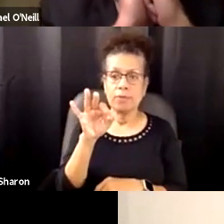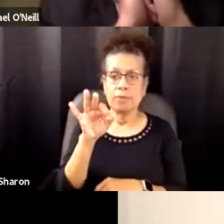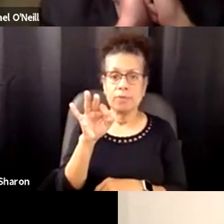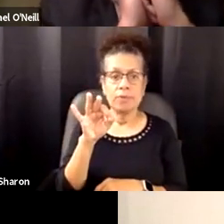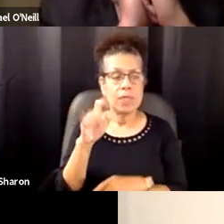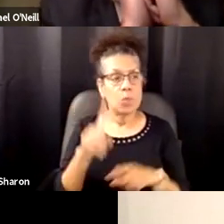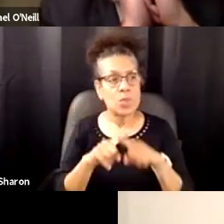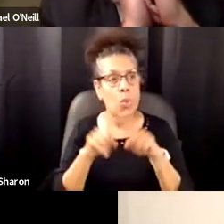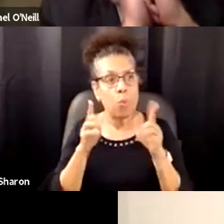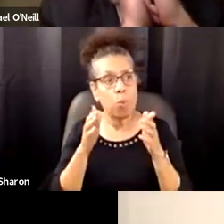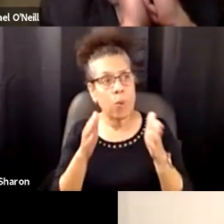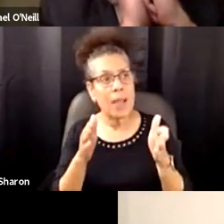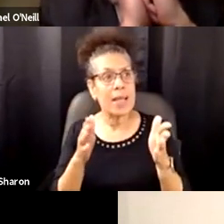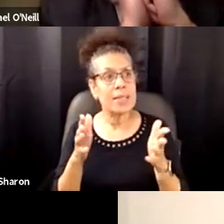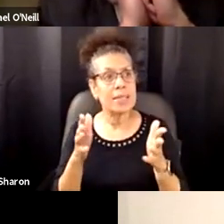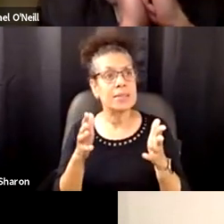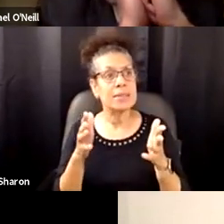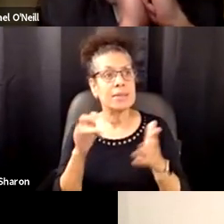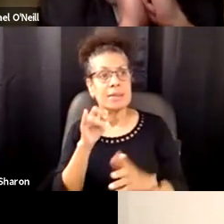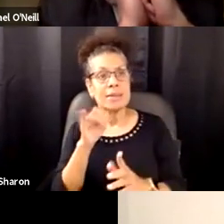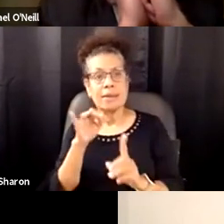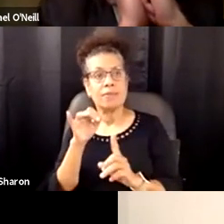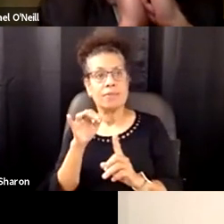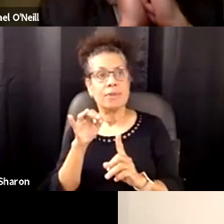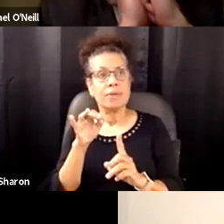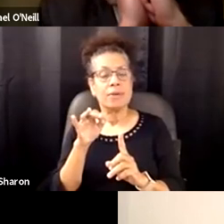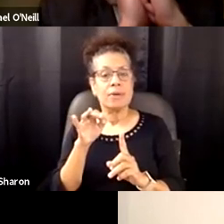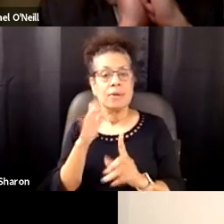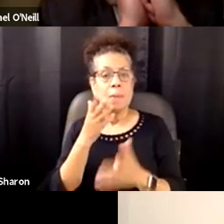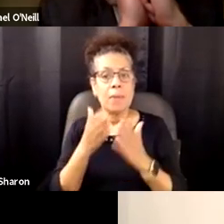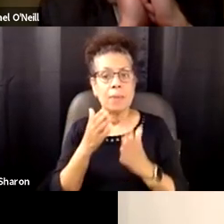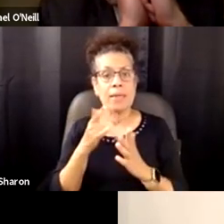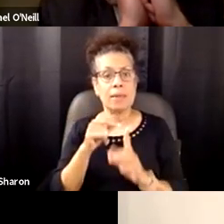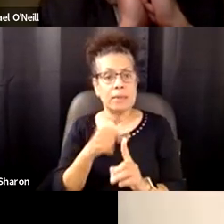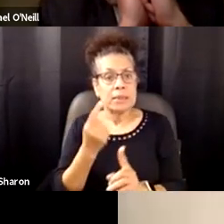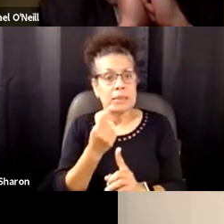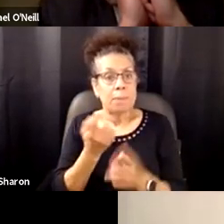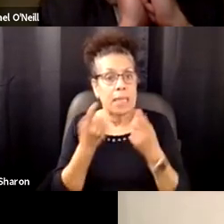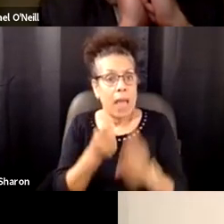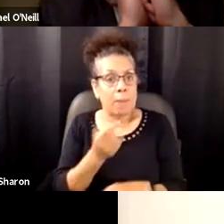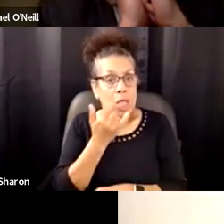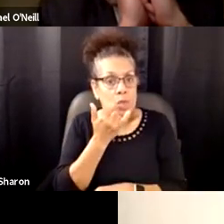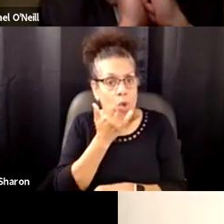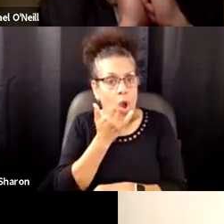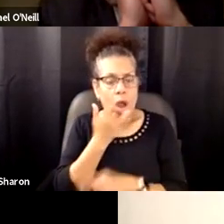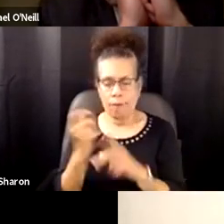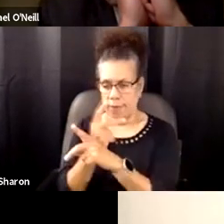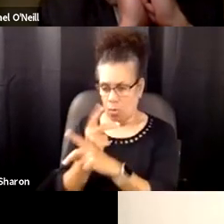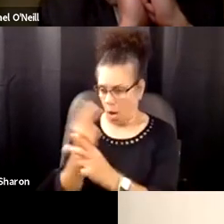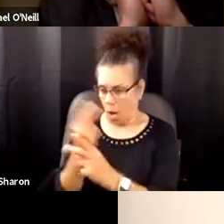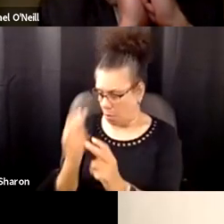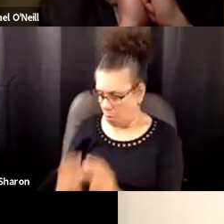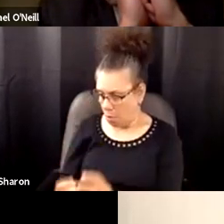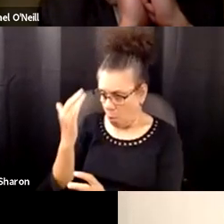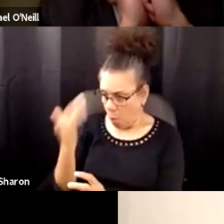ways in which you know they got sideways with the community so i appreciate the the work that the